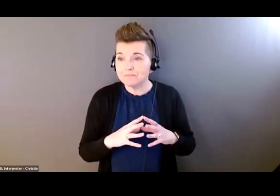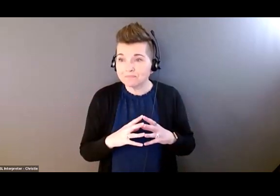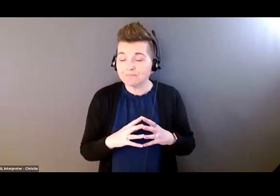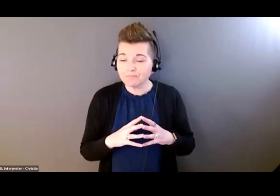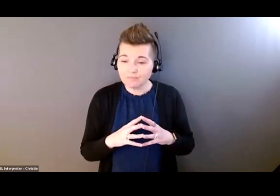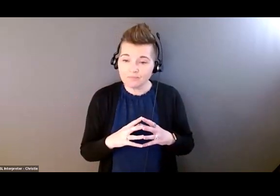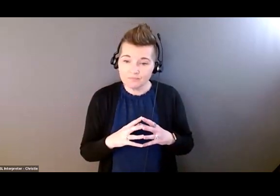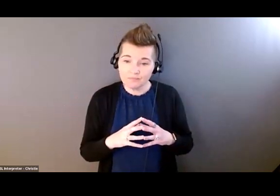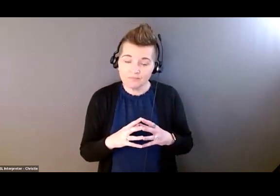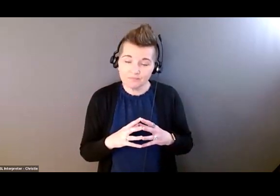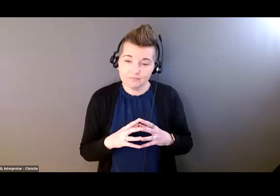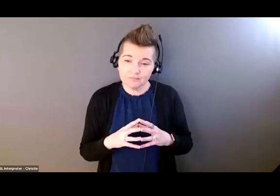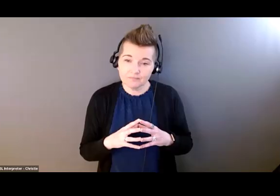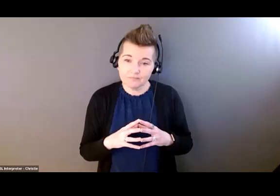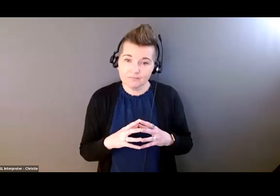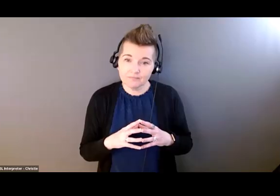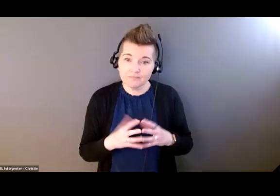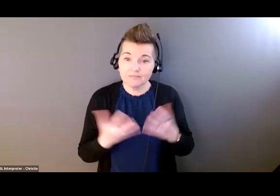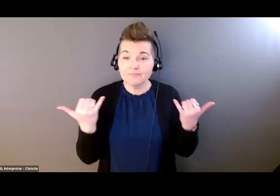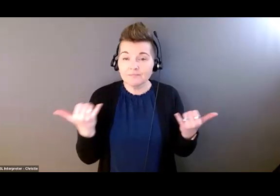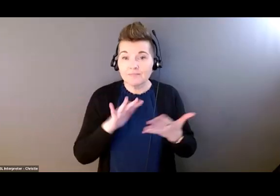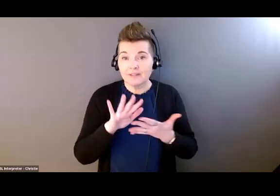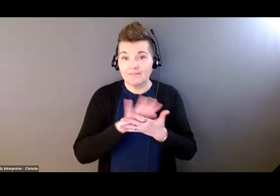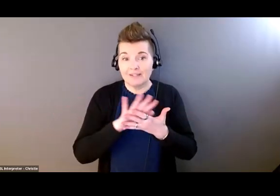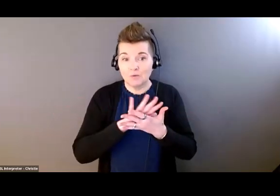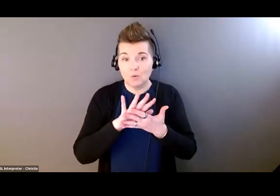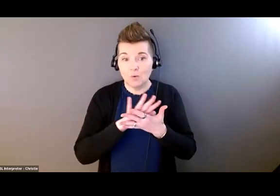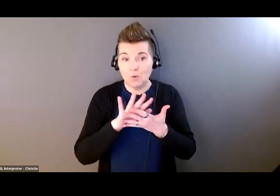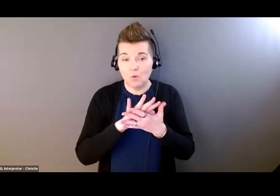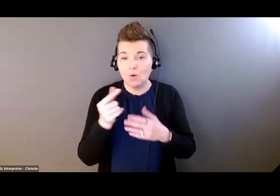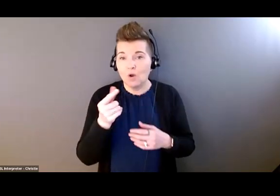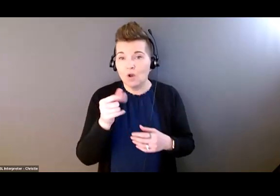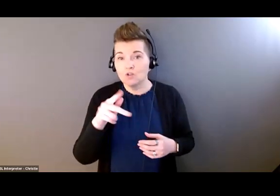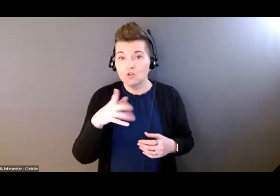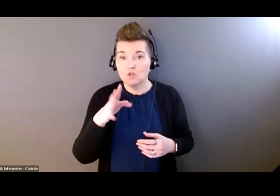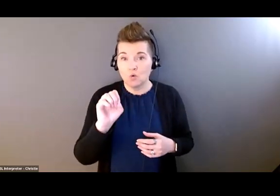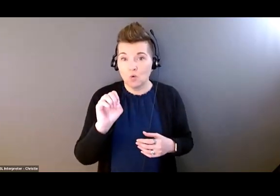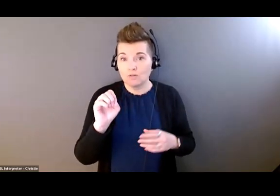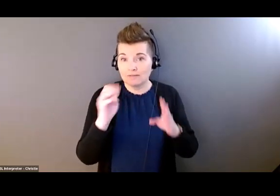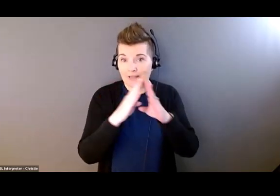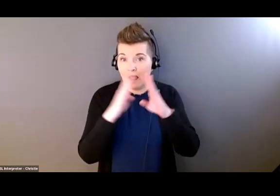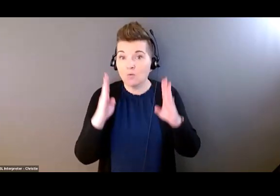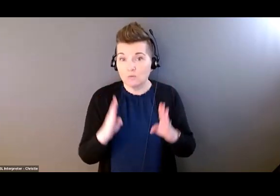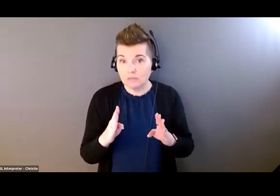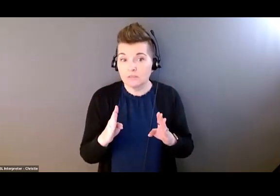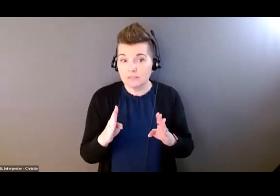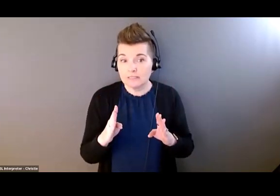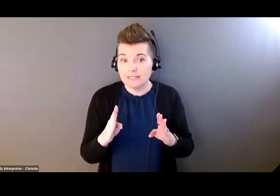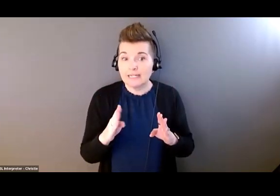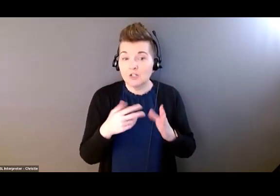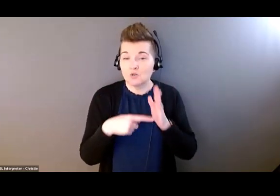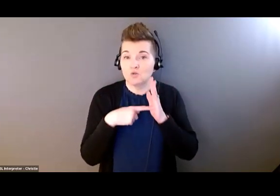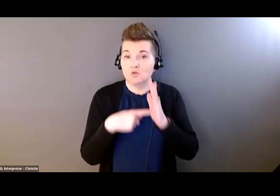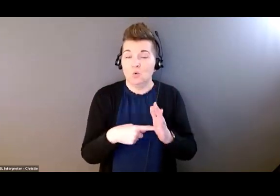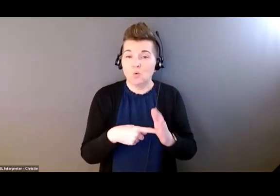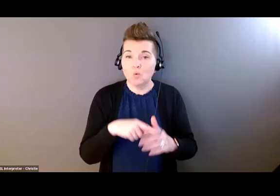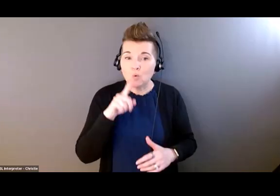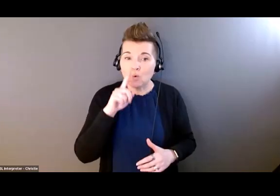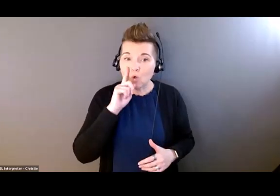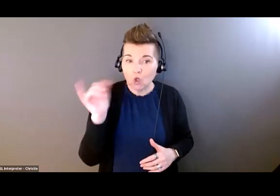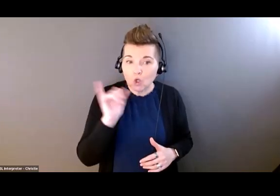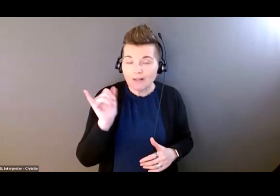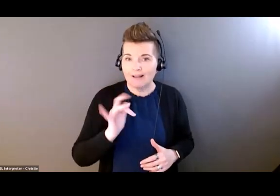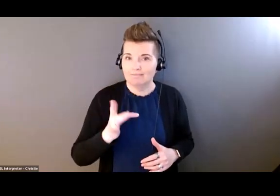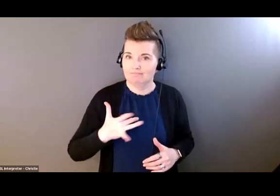So this is the end of the presentation, but I just wanted to have you watch a little bit of a